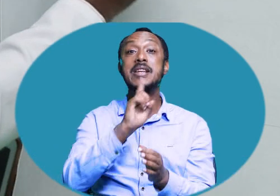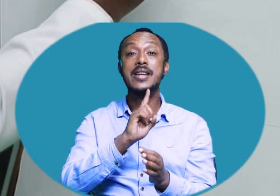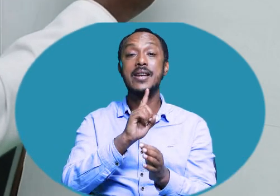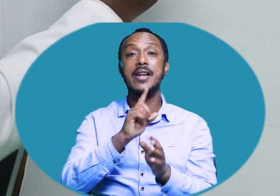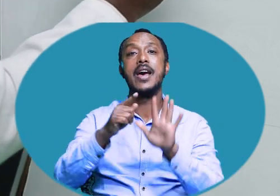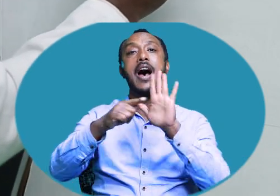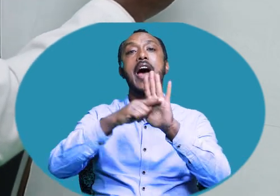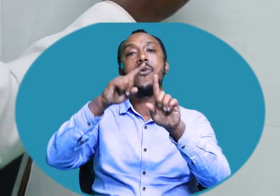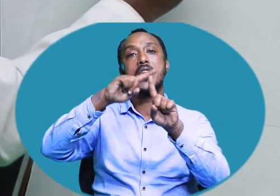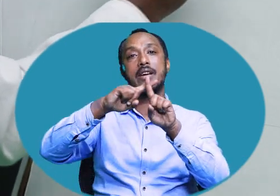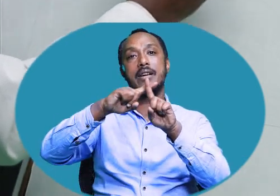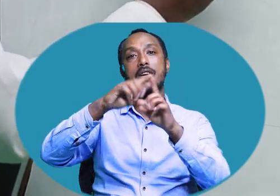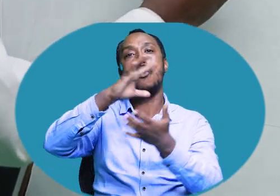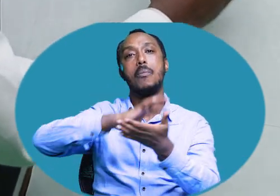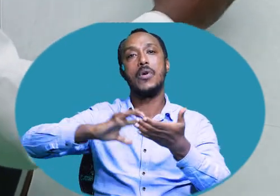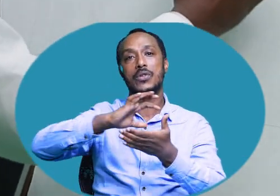compounds.